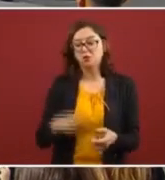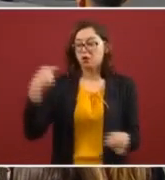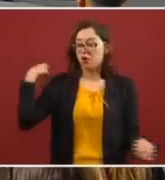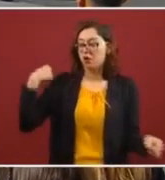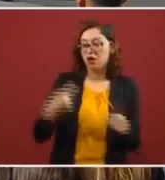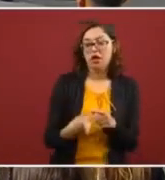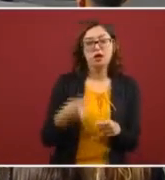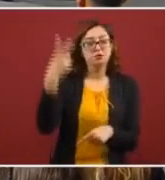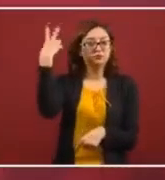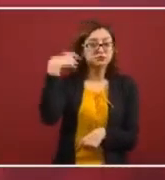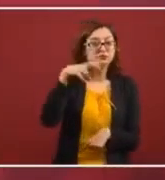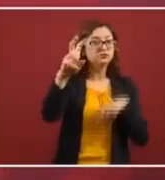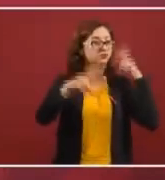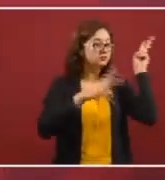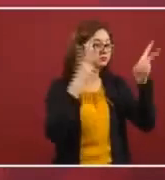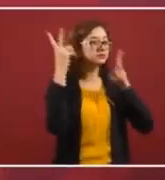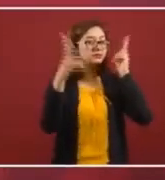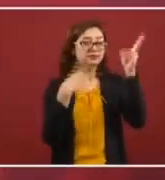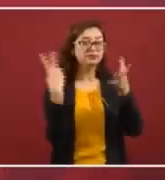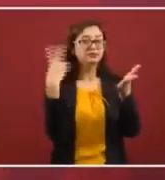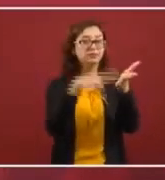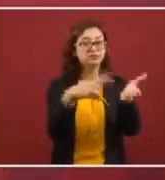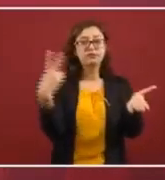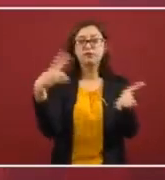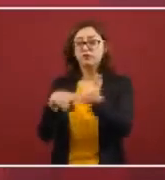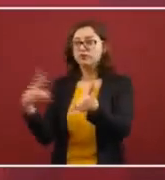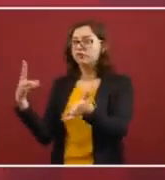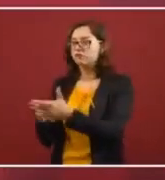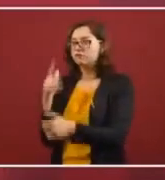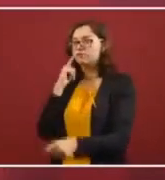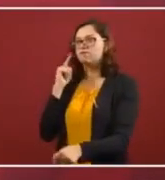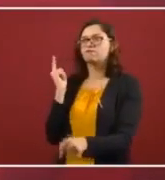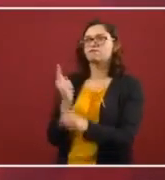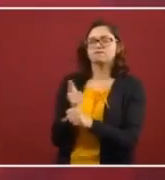So these 106 days that they